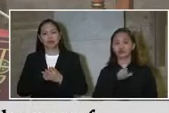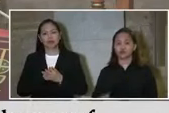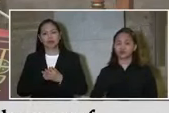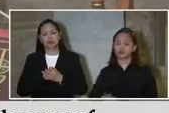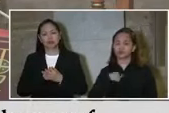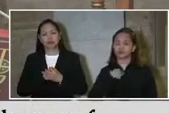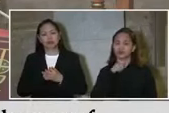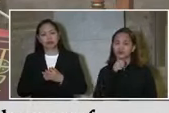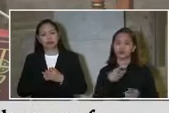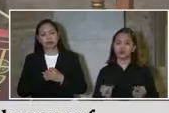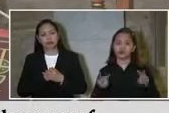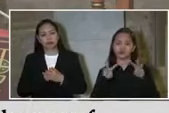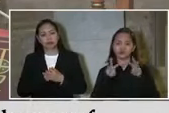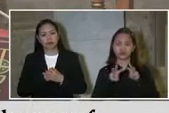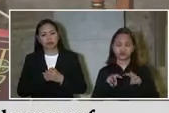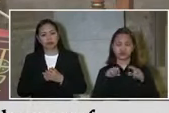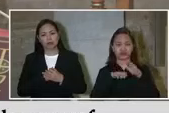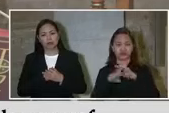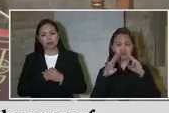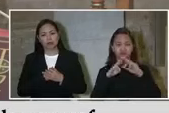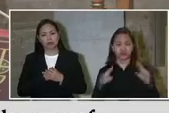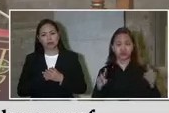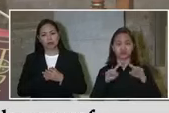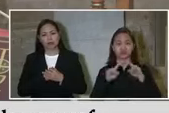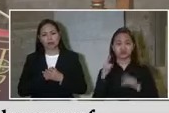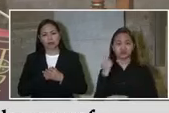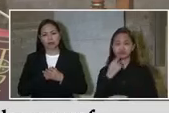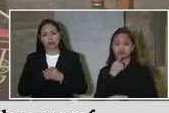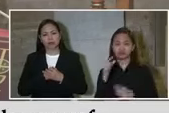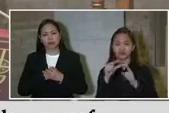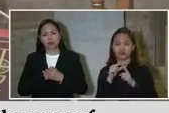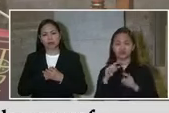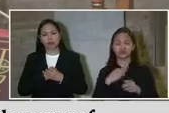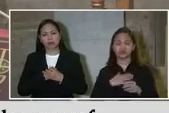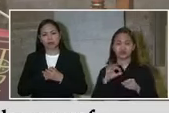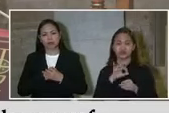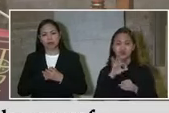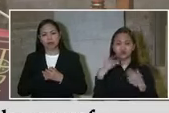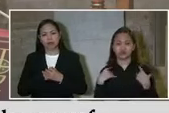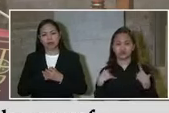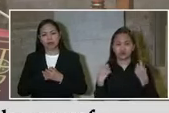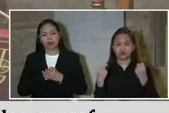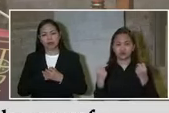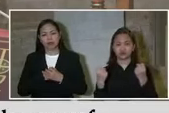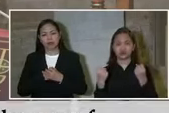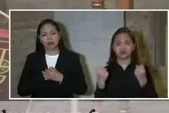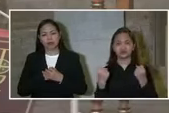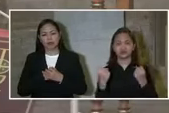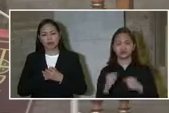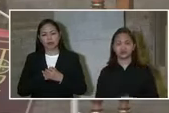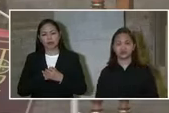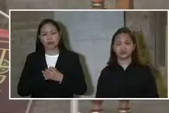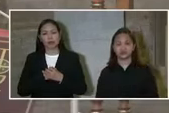that you should enter under my roof, but only say the word and my soul shall be healed.